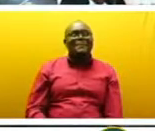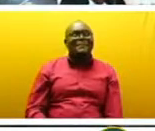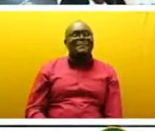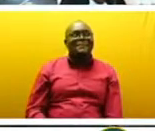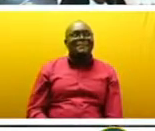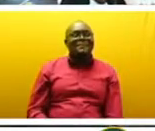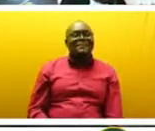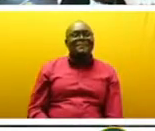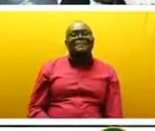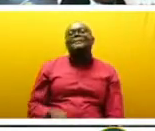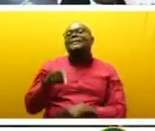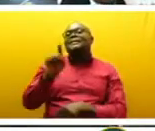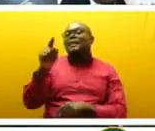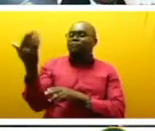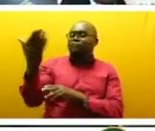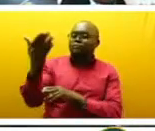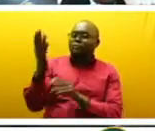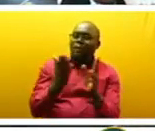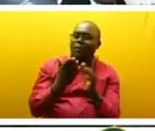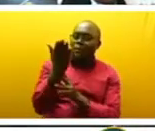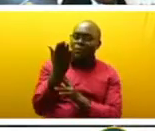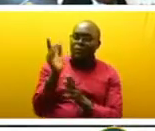Mr. Somane took you through